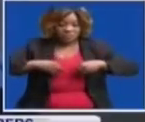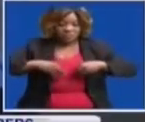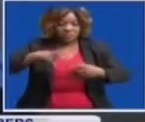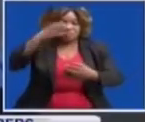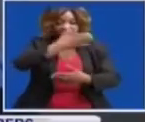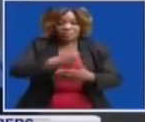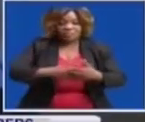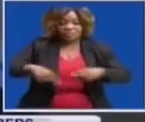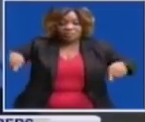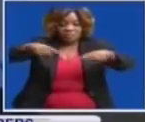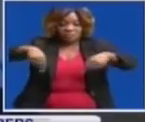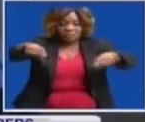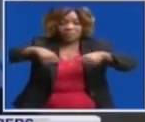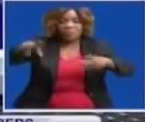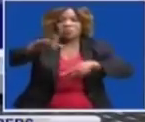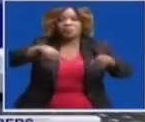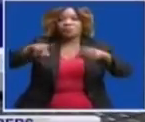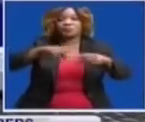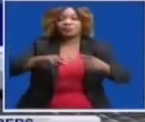training.